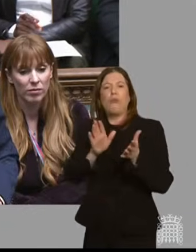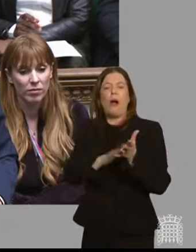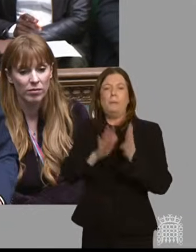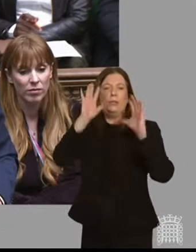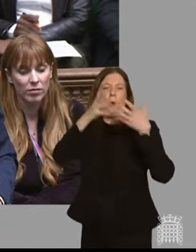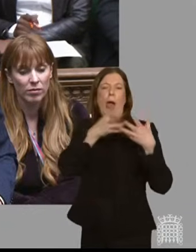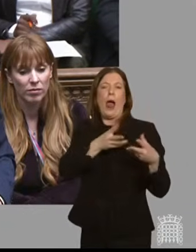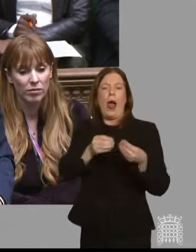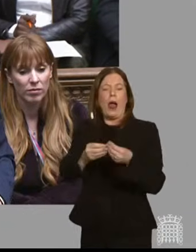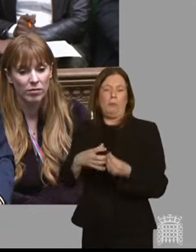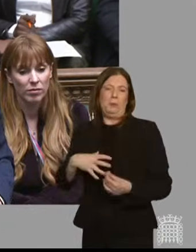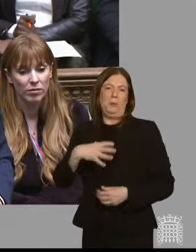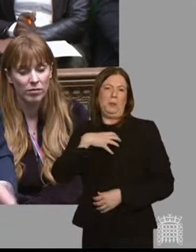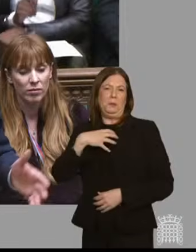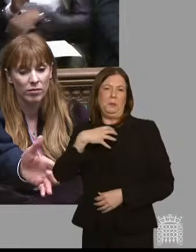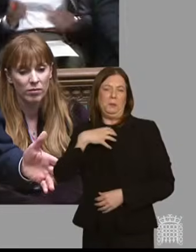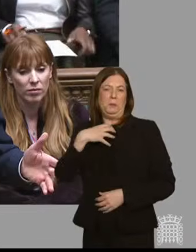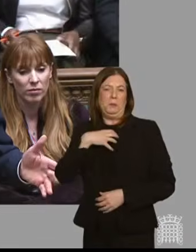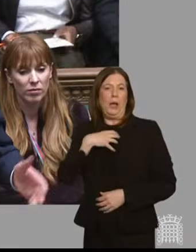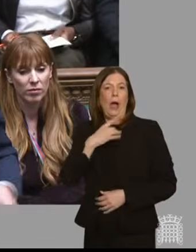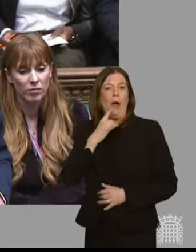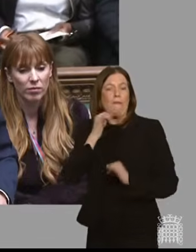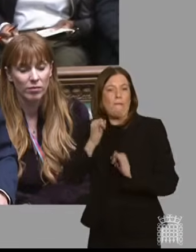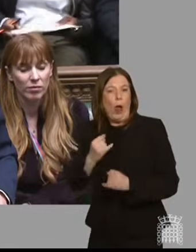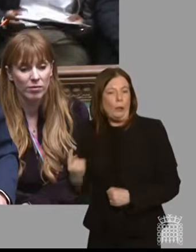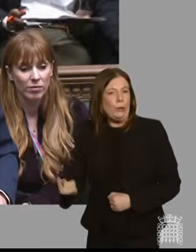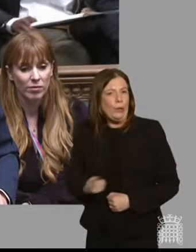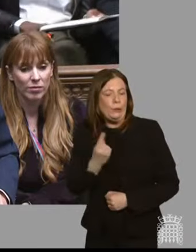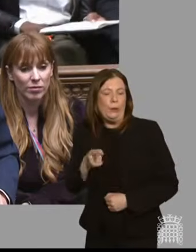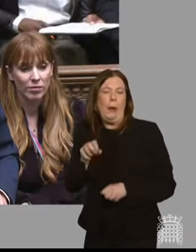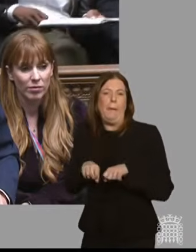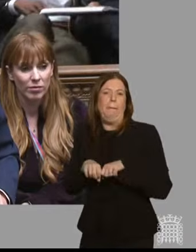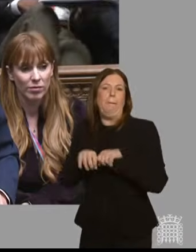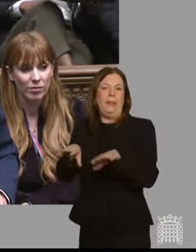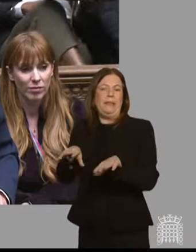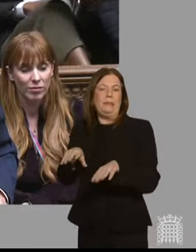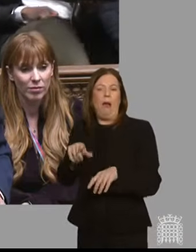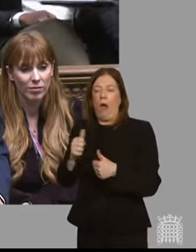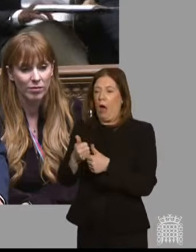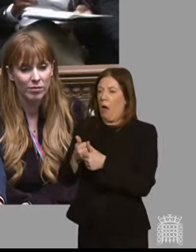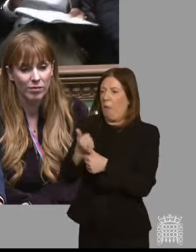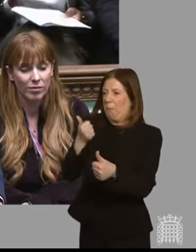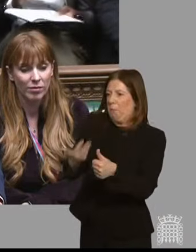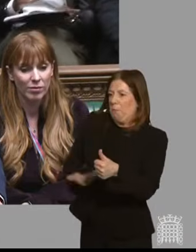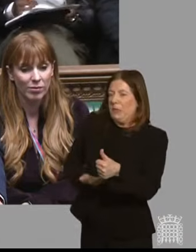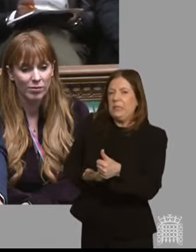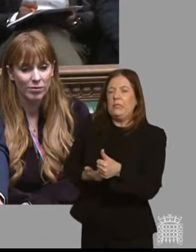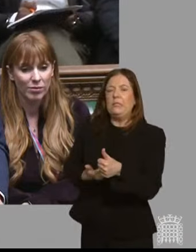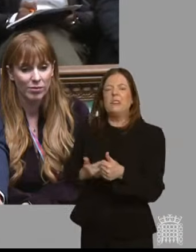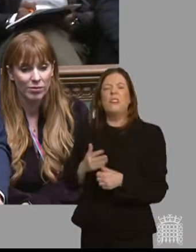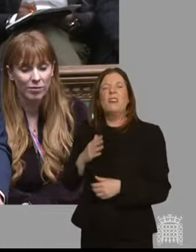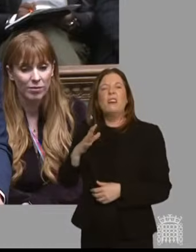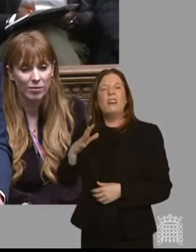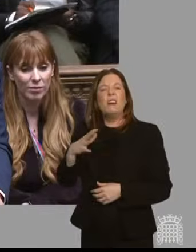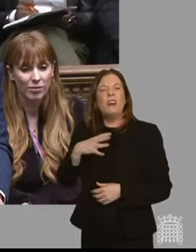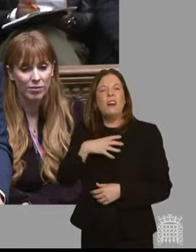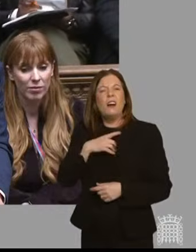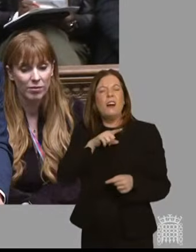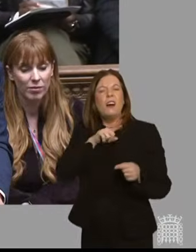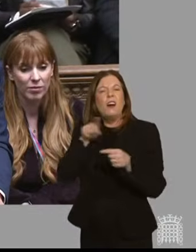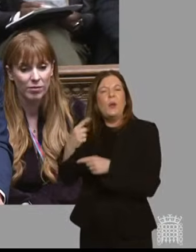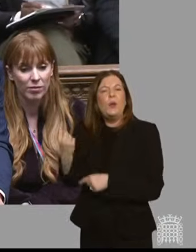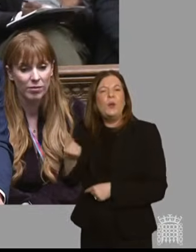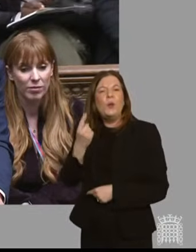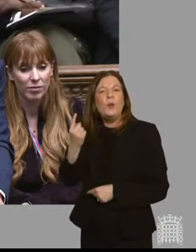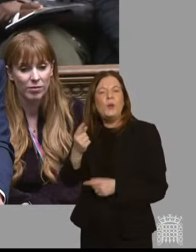media, the corporate world and, bizarrely, the President of the United States. Winston Churchill once said, "The